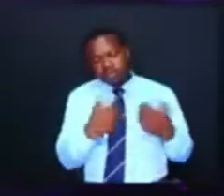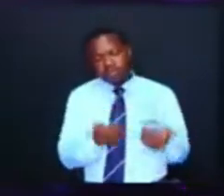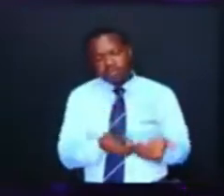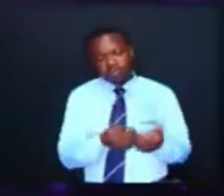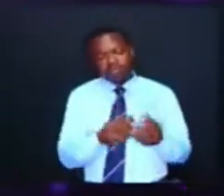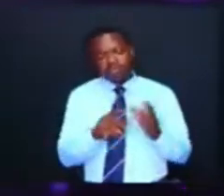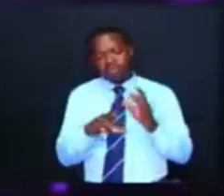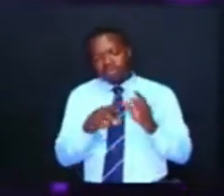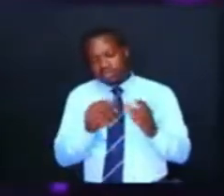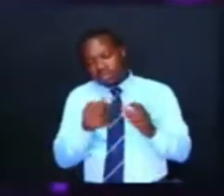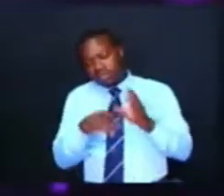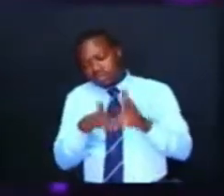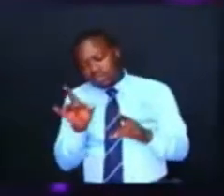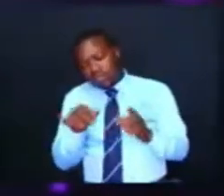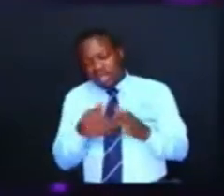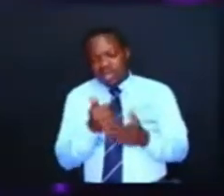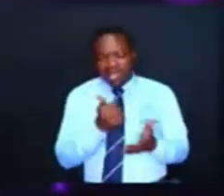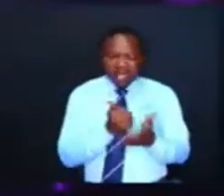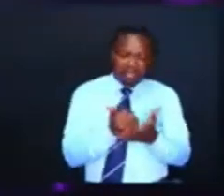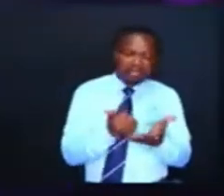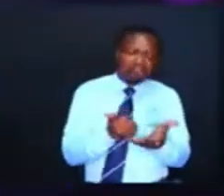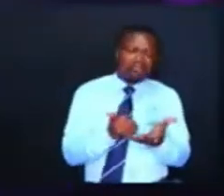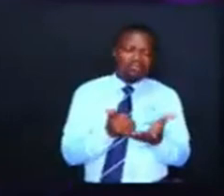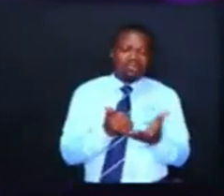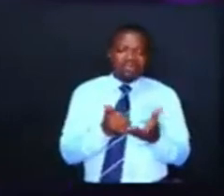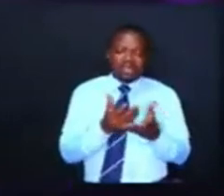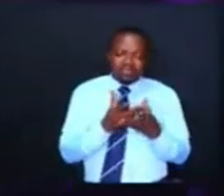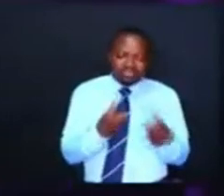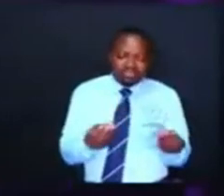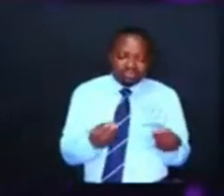that prevention is better than